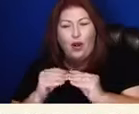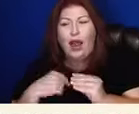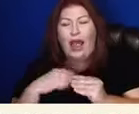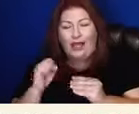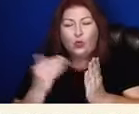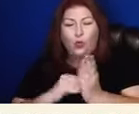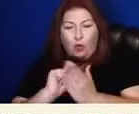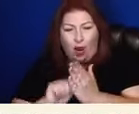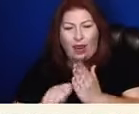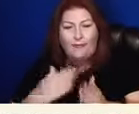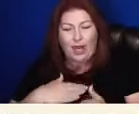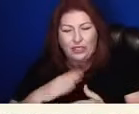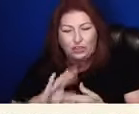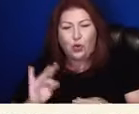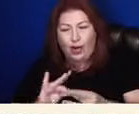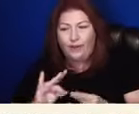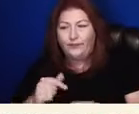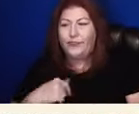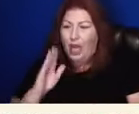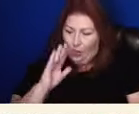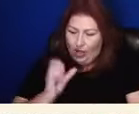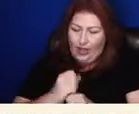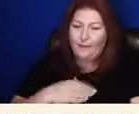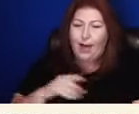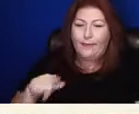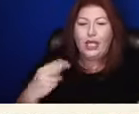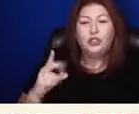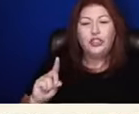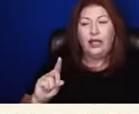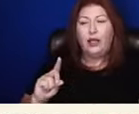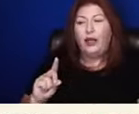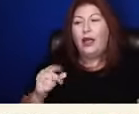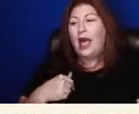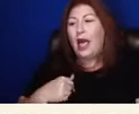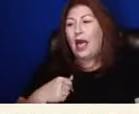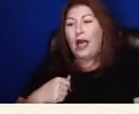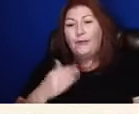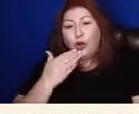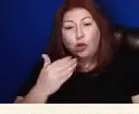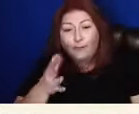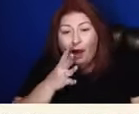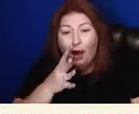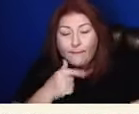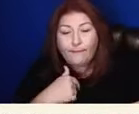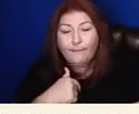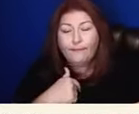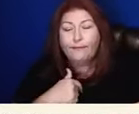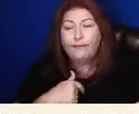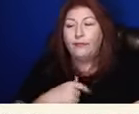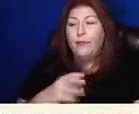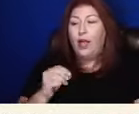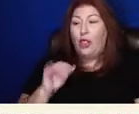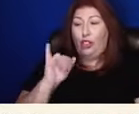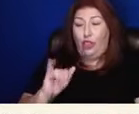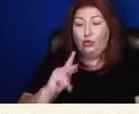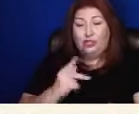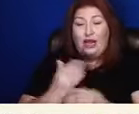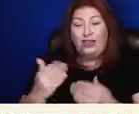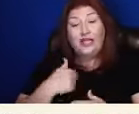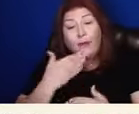and say, I'm going to get my PhD. You know, I am a good mom. And those things, I'm a good